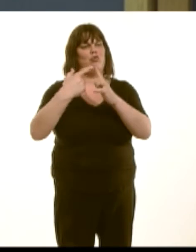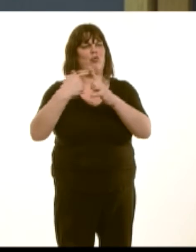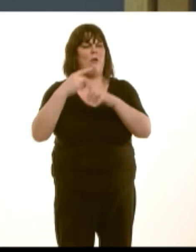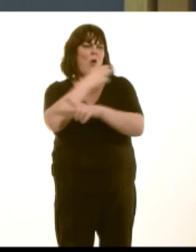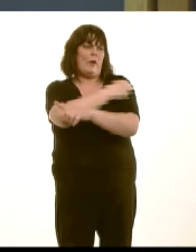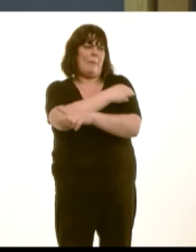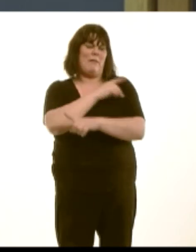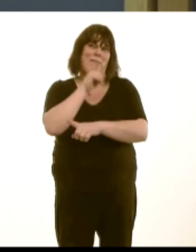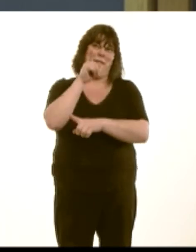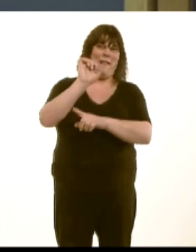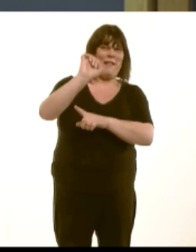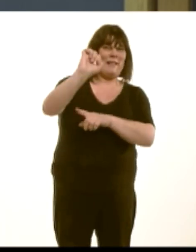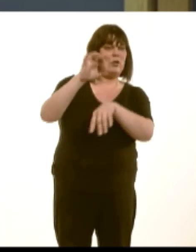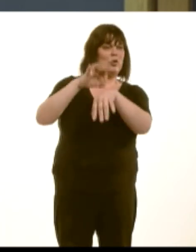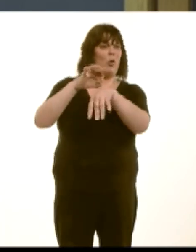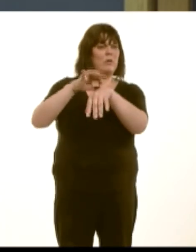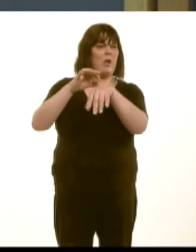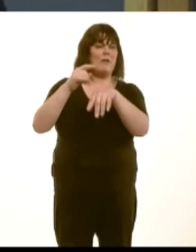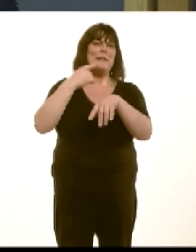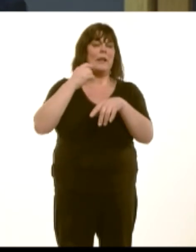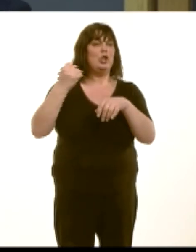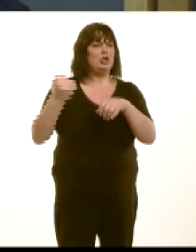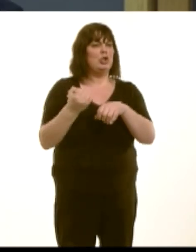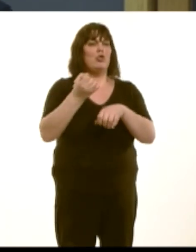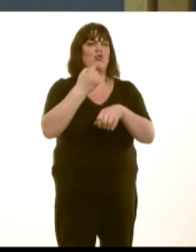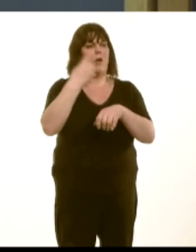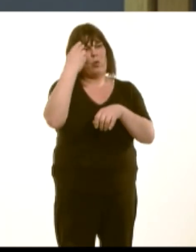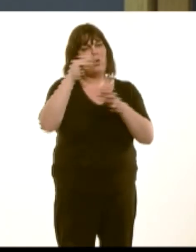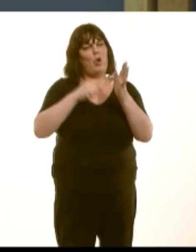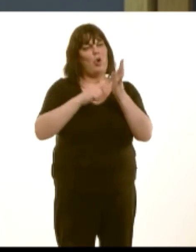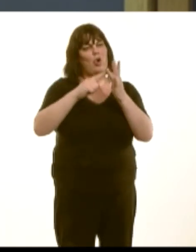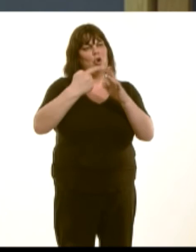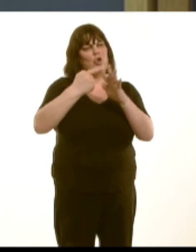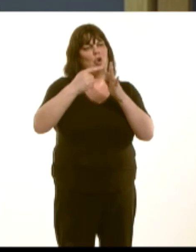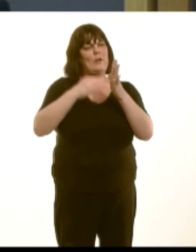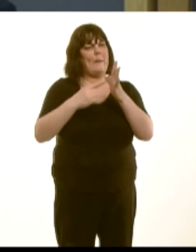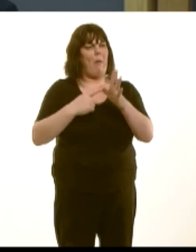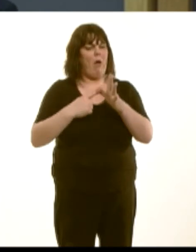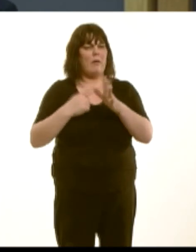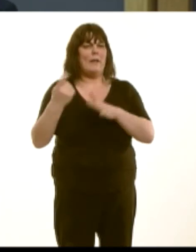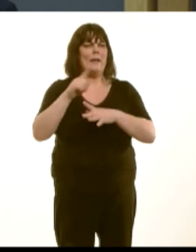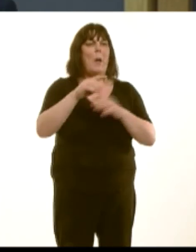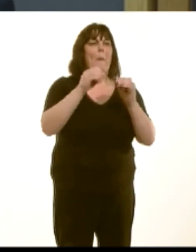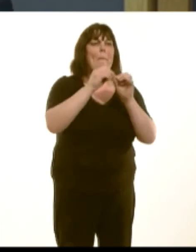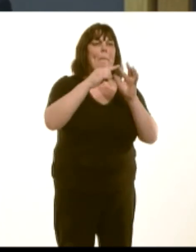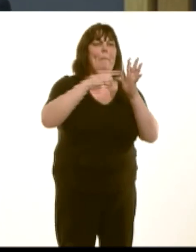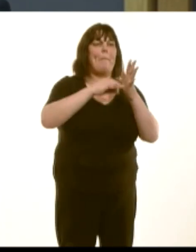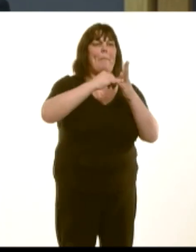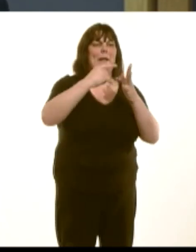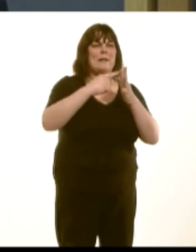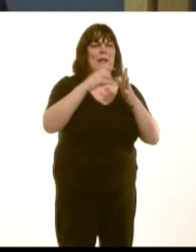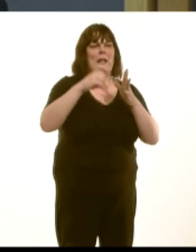has made the request for the drug Cetuximab. Now, the Betws Health Board